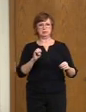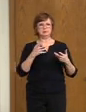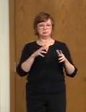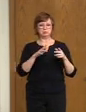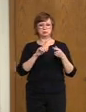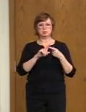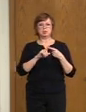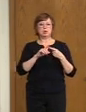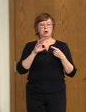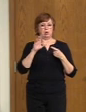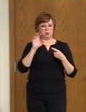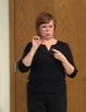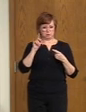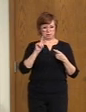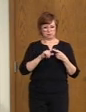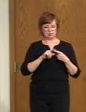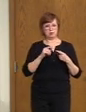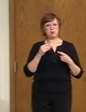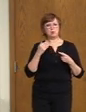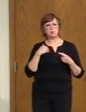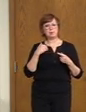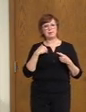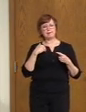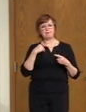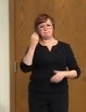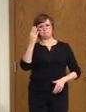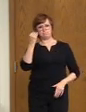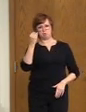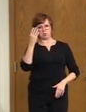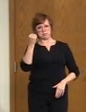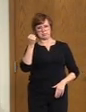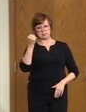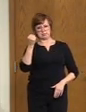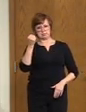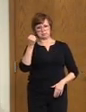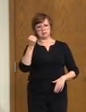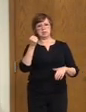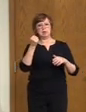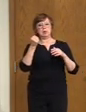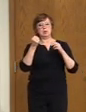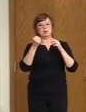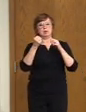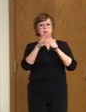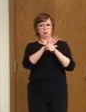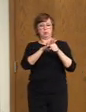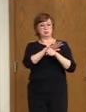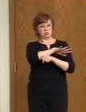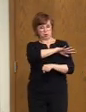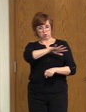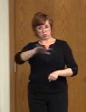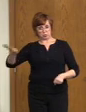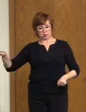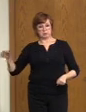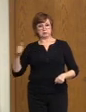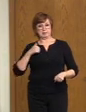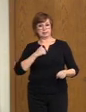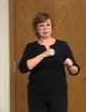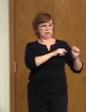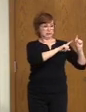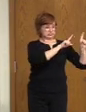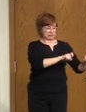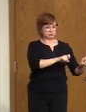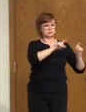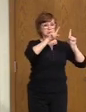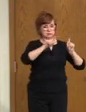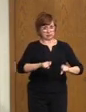there's approximately 14 sites identified across the country where this pilot